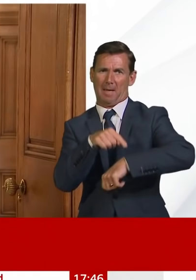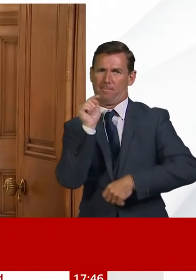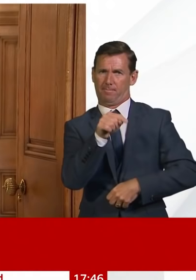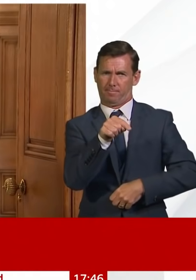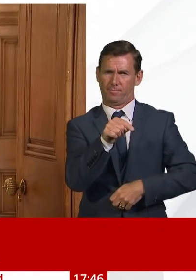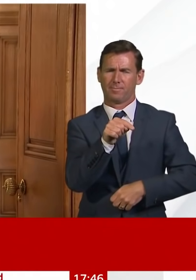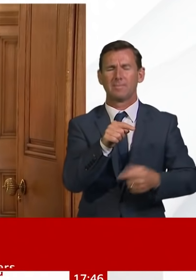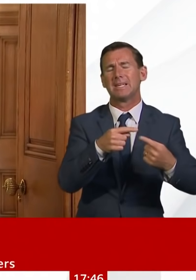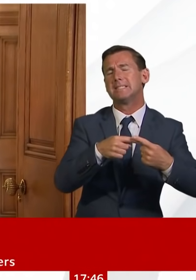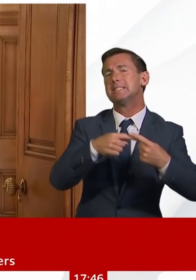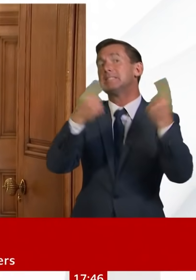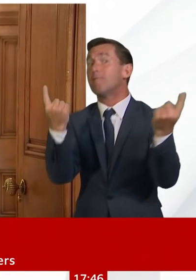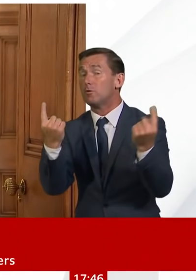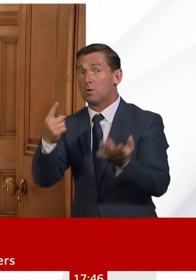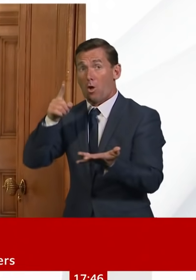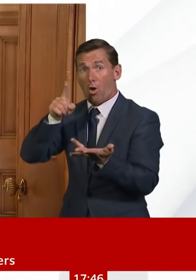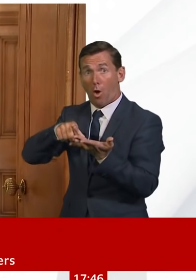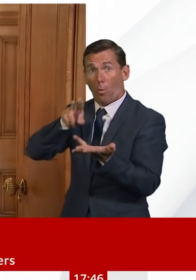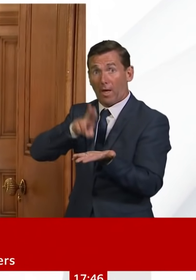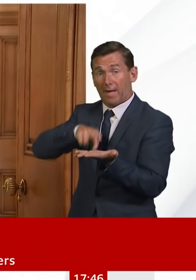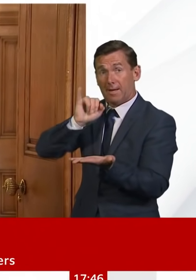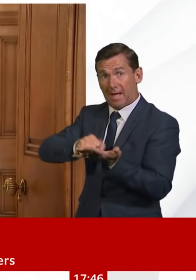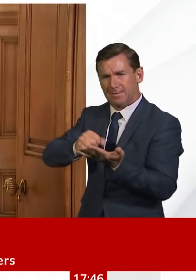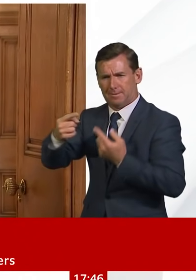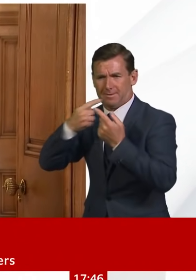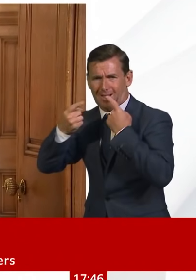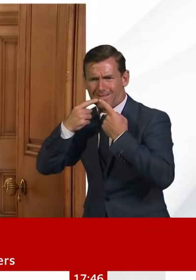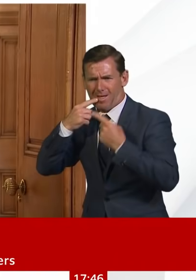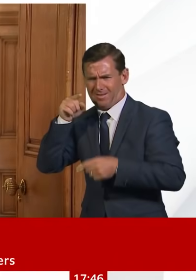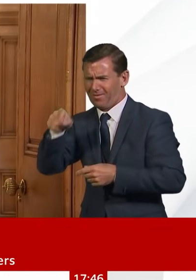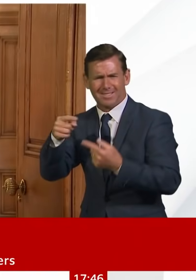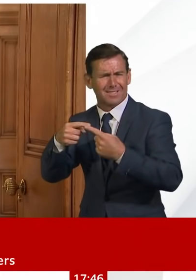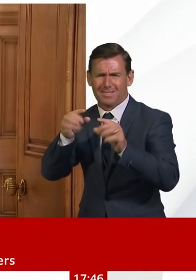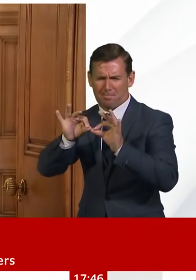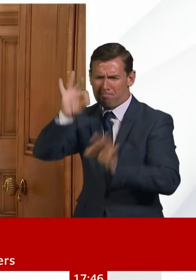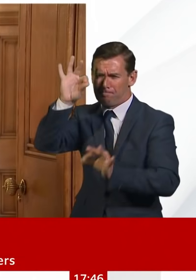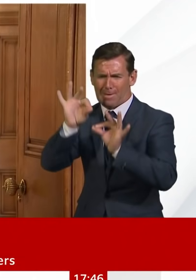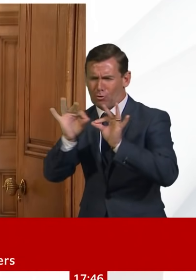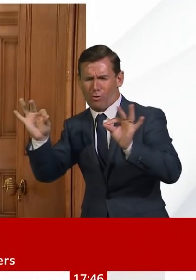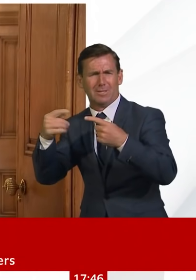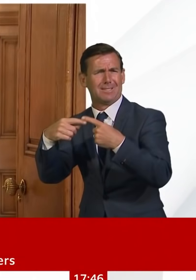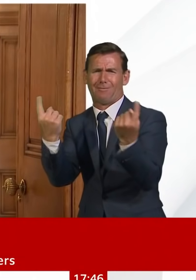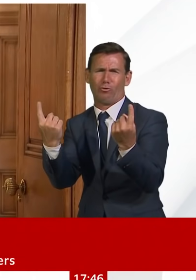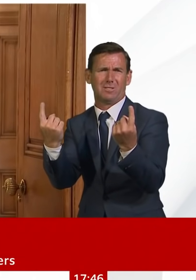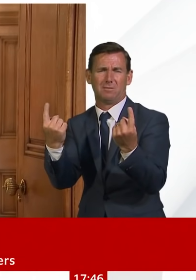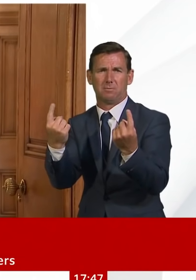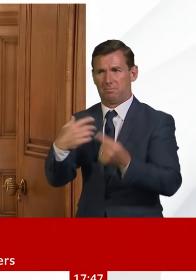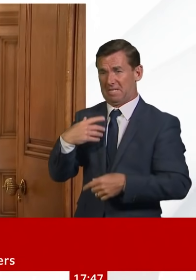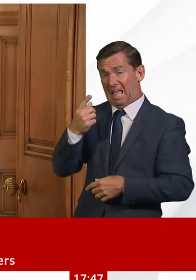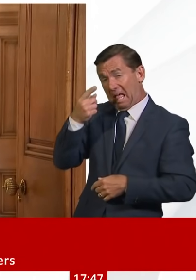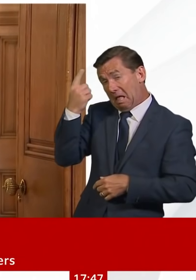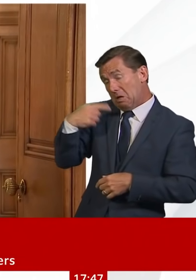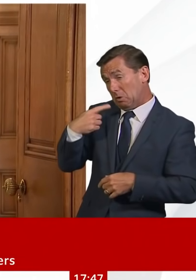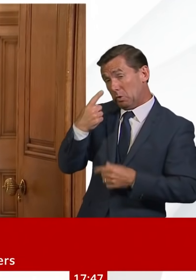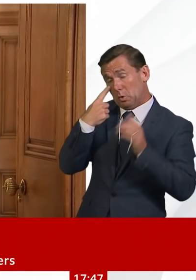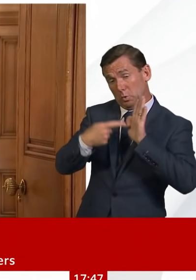disease, with the ONS data, which is measured in a different way. And if the slides can come up again, we can bring the slide